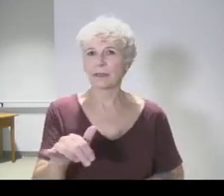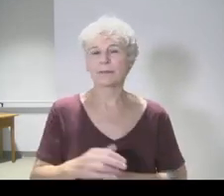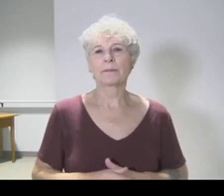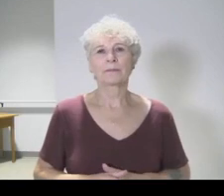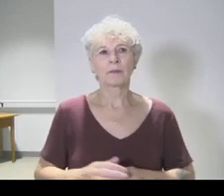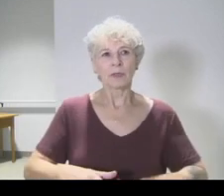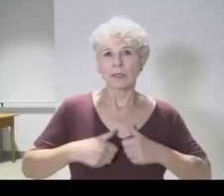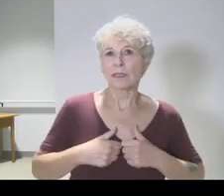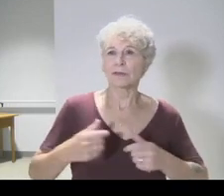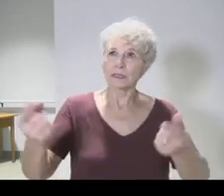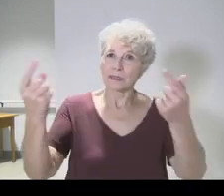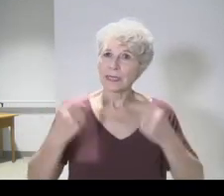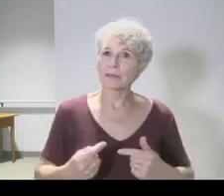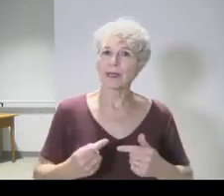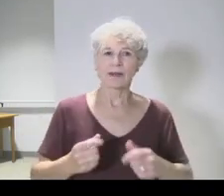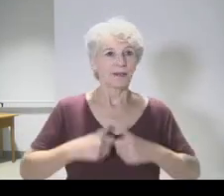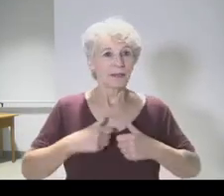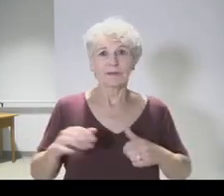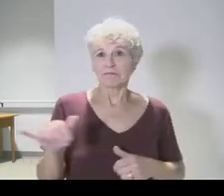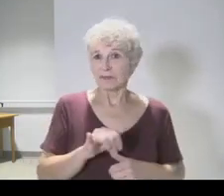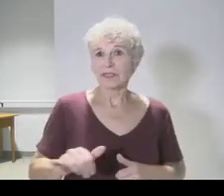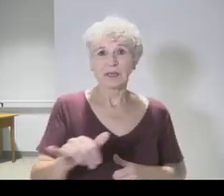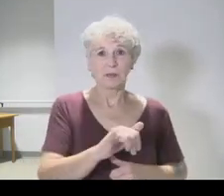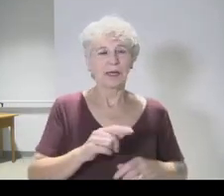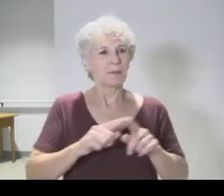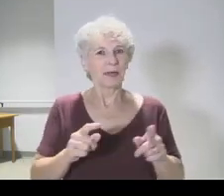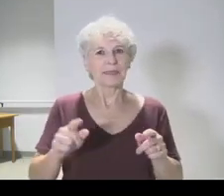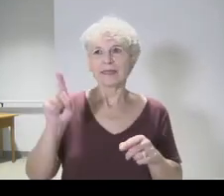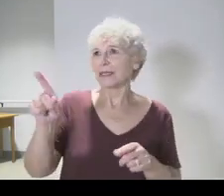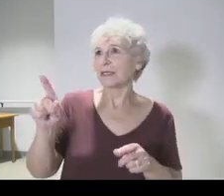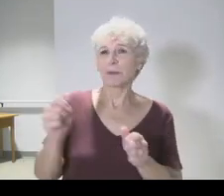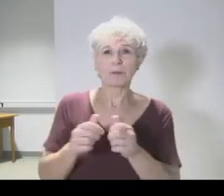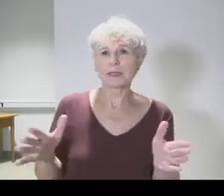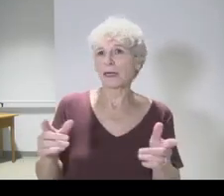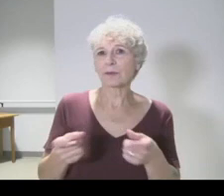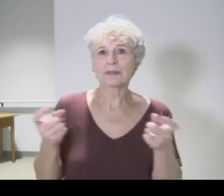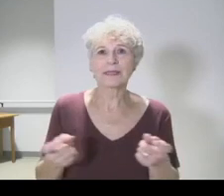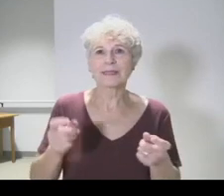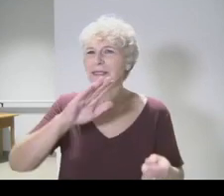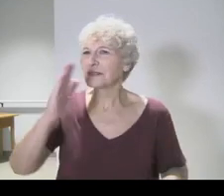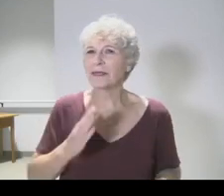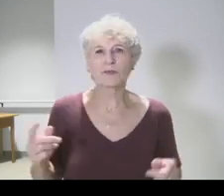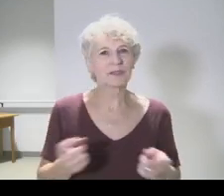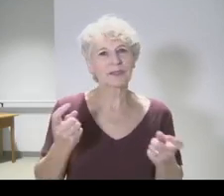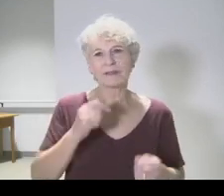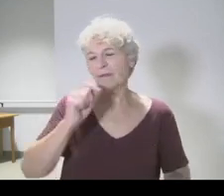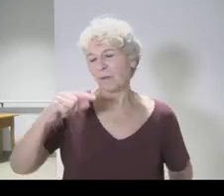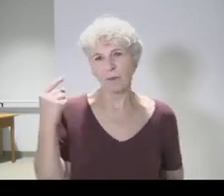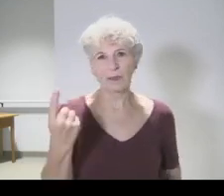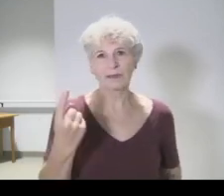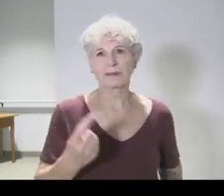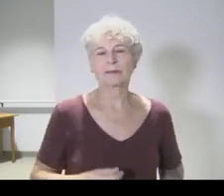and came and lived just as we do, only he was without sin. He never sinned once.